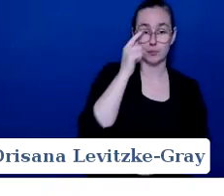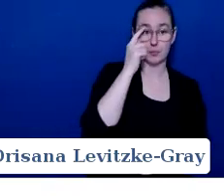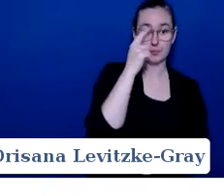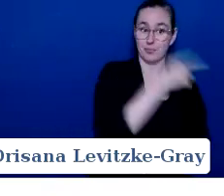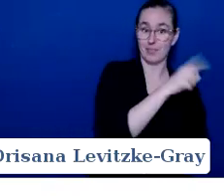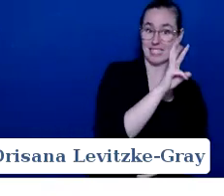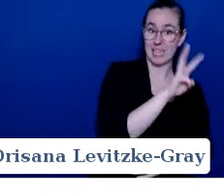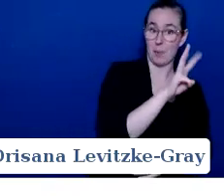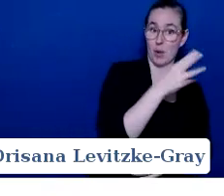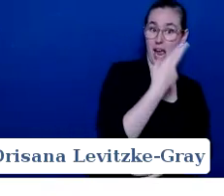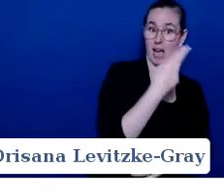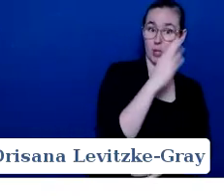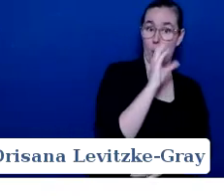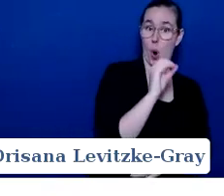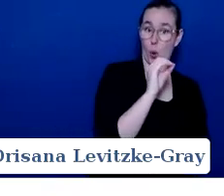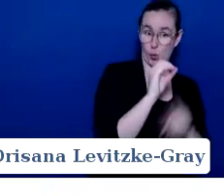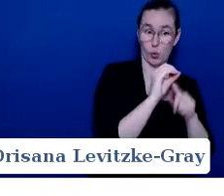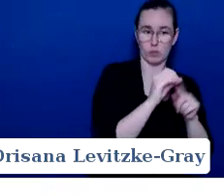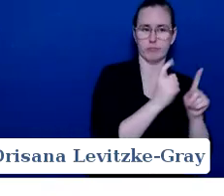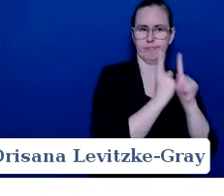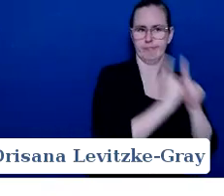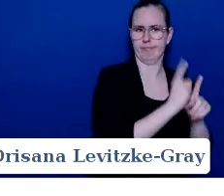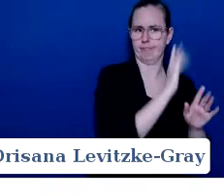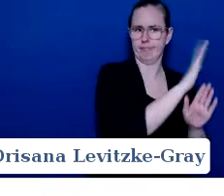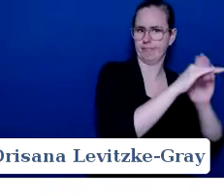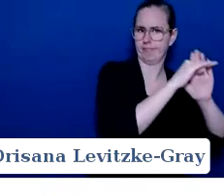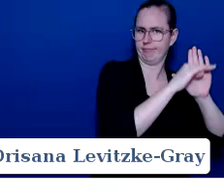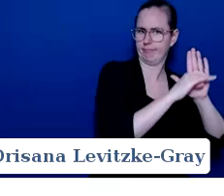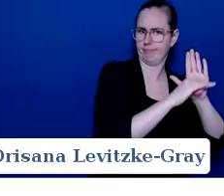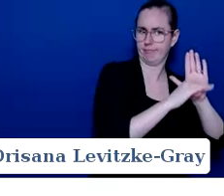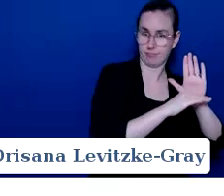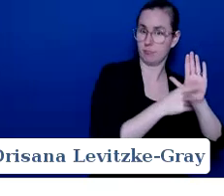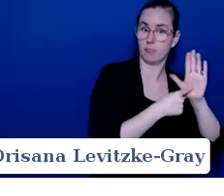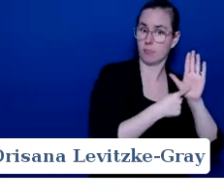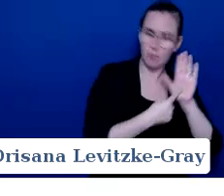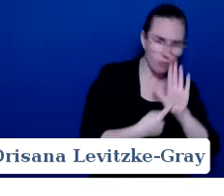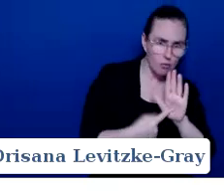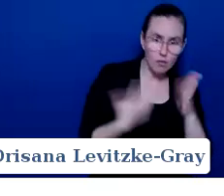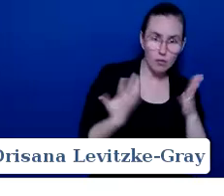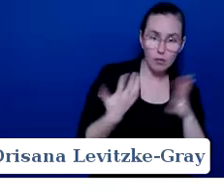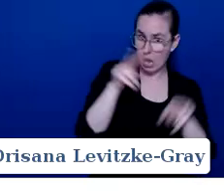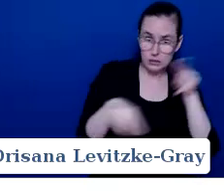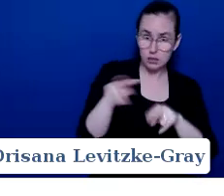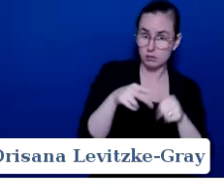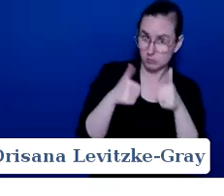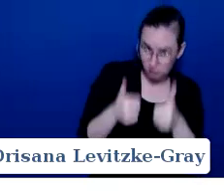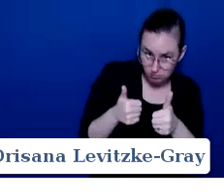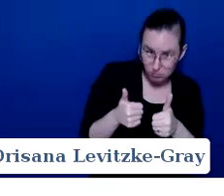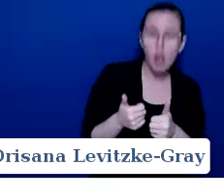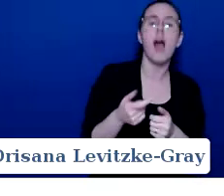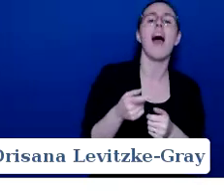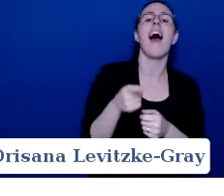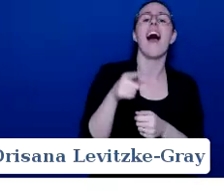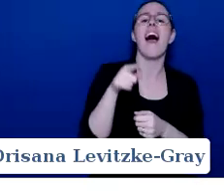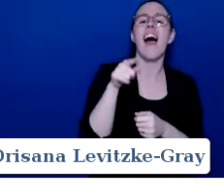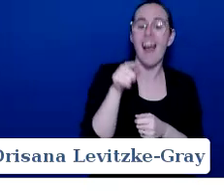as receiving individual service program for himself and the list of the guaranteed services that is